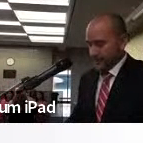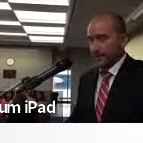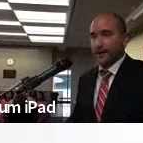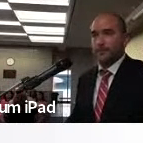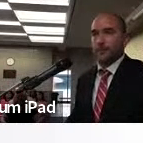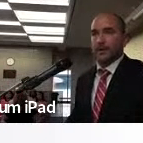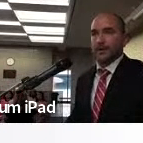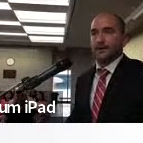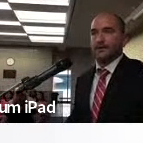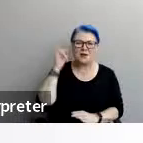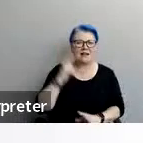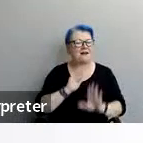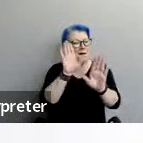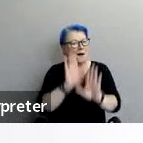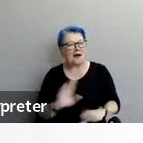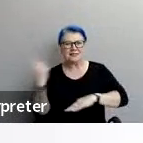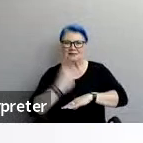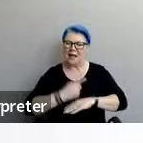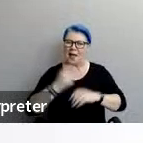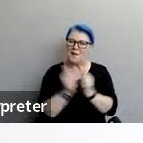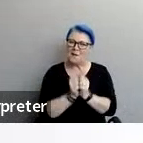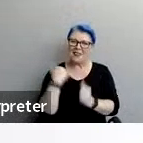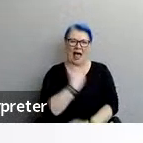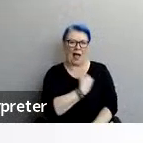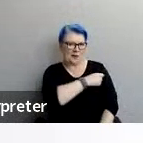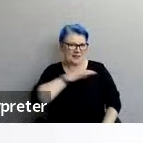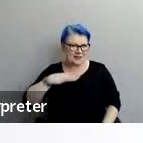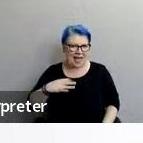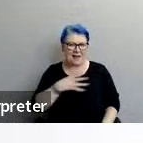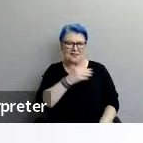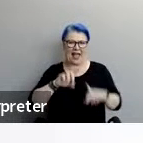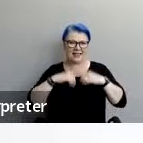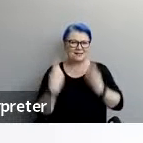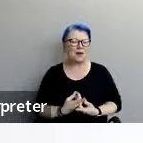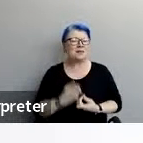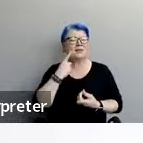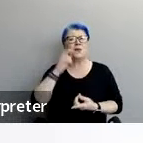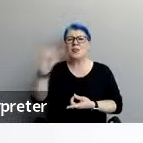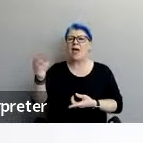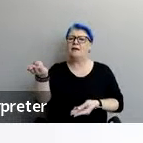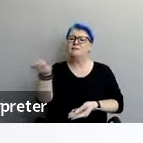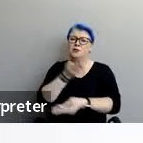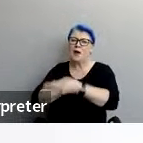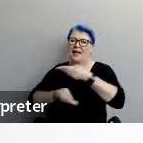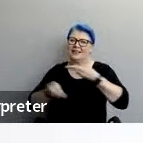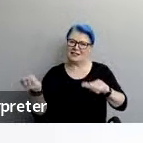Yesterday, I had an absolute great day with the staff in the department. So the transition is going to be great.